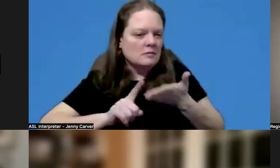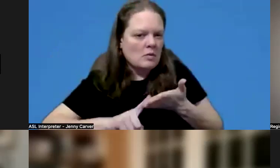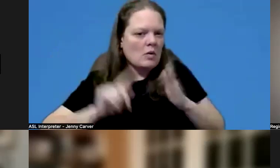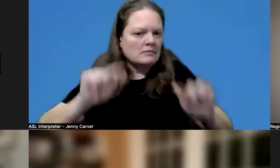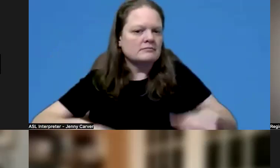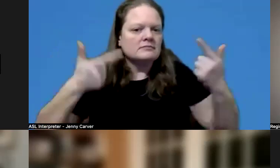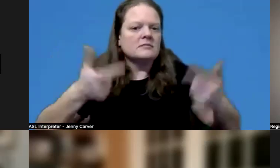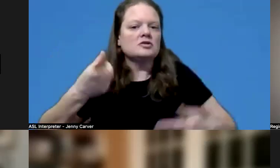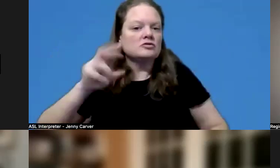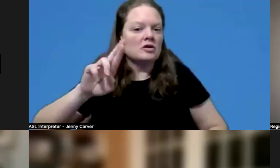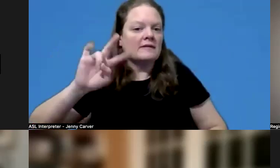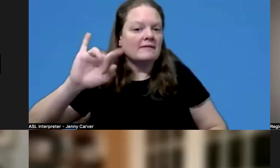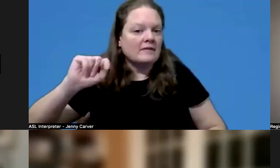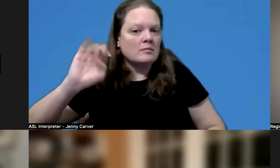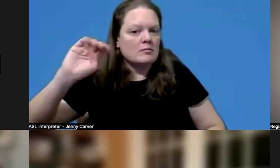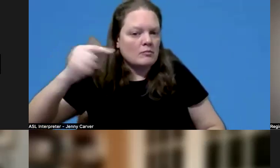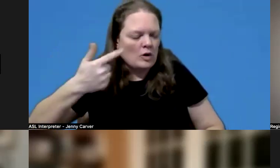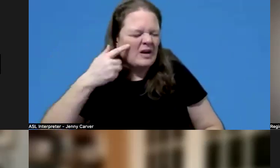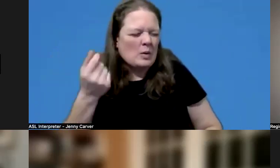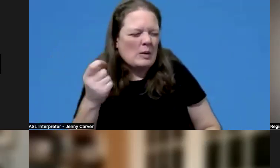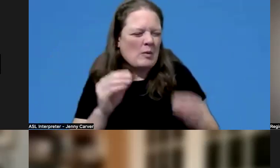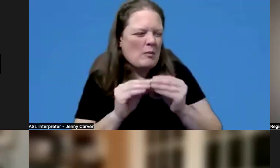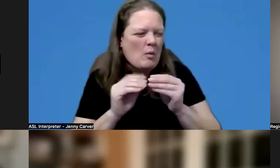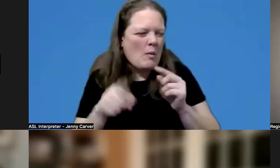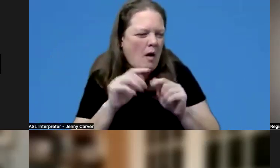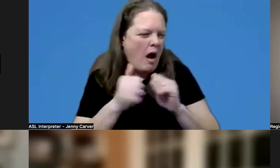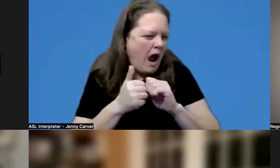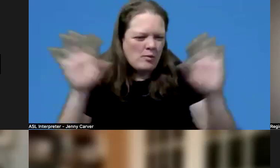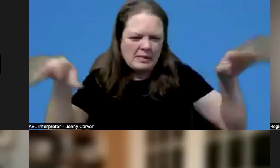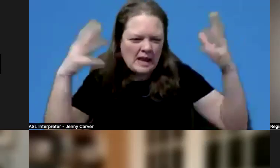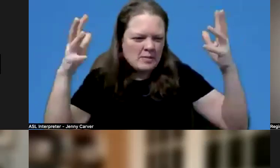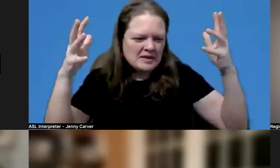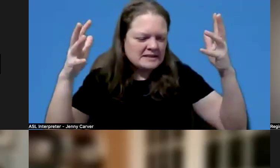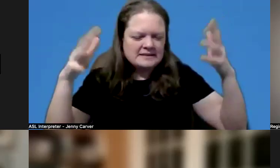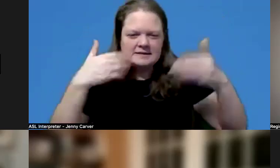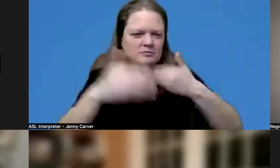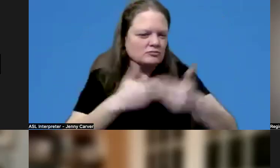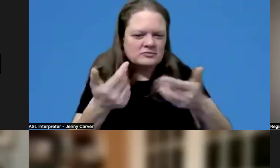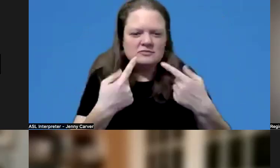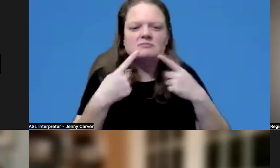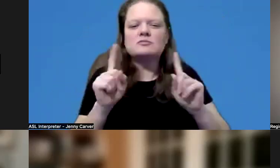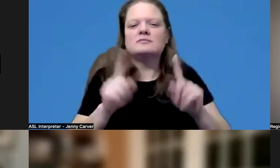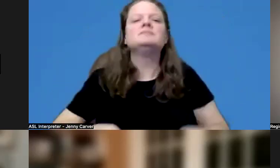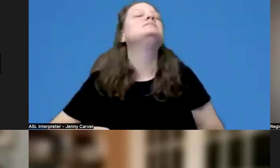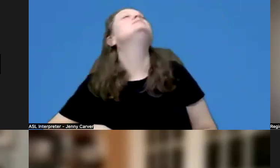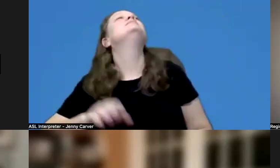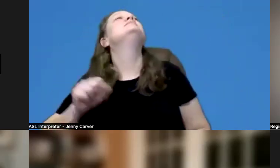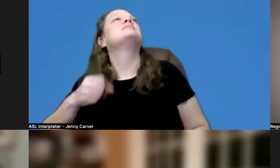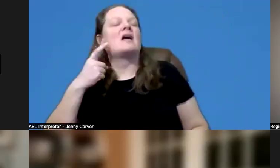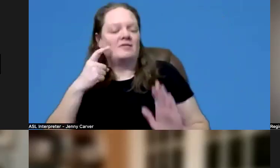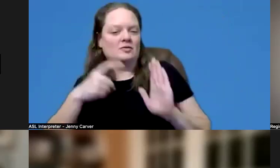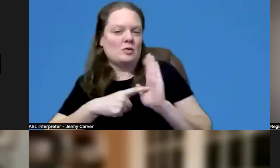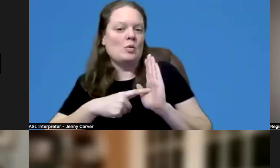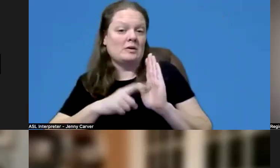Dr. Vitberg. He knows a little bit more about how the ambulance works. Yeah, so I've noticed in